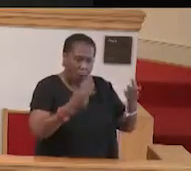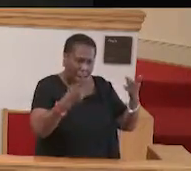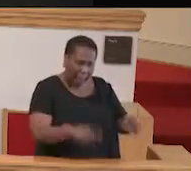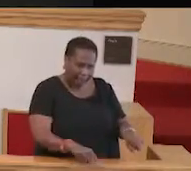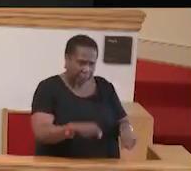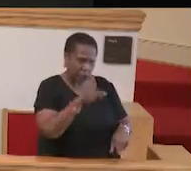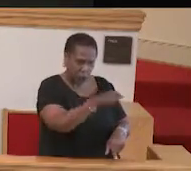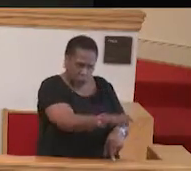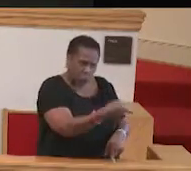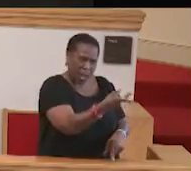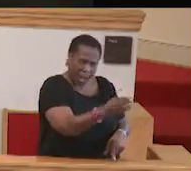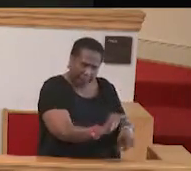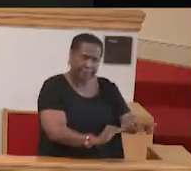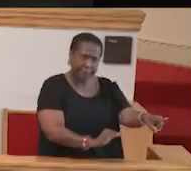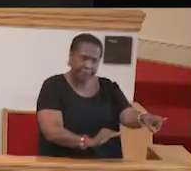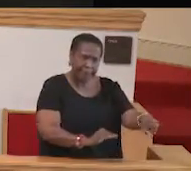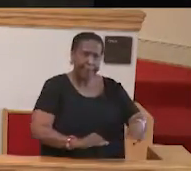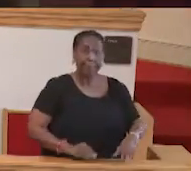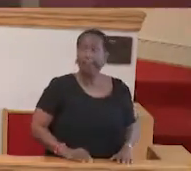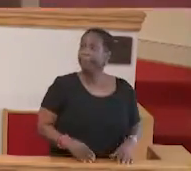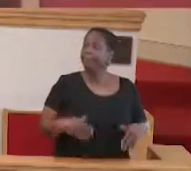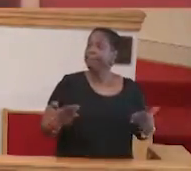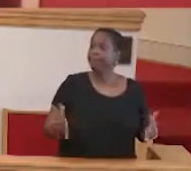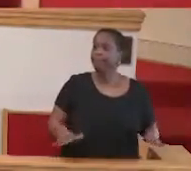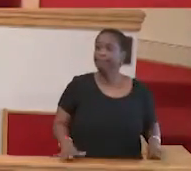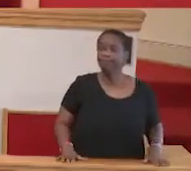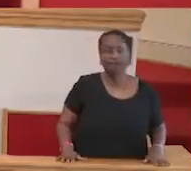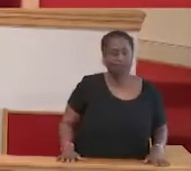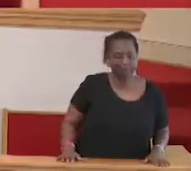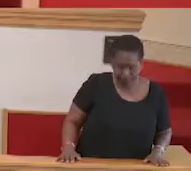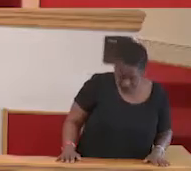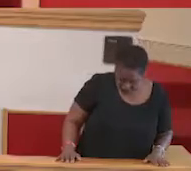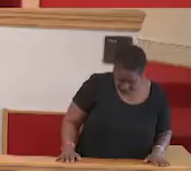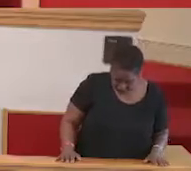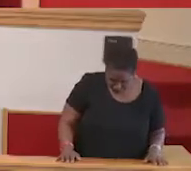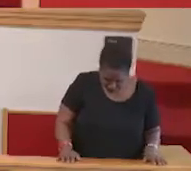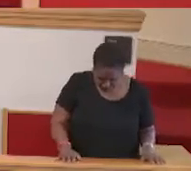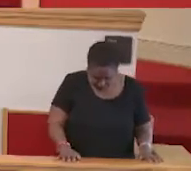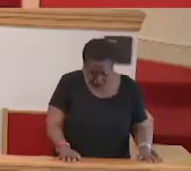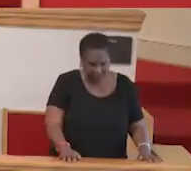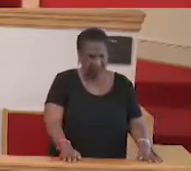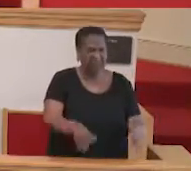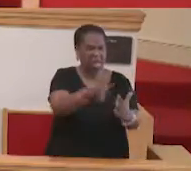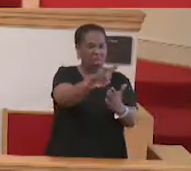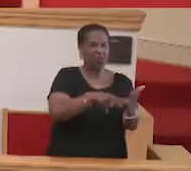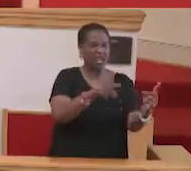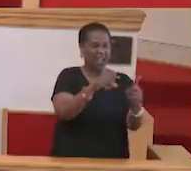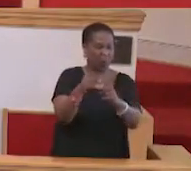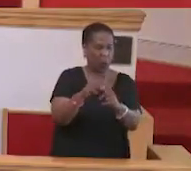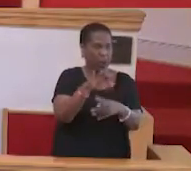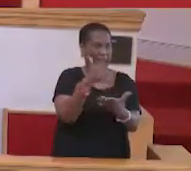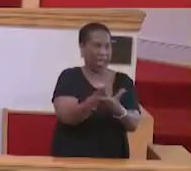happened to him. Thus ends the reading of the word, amen.